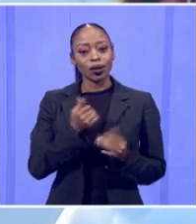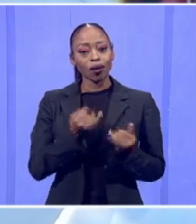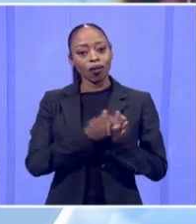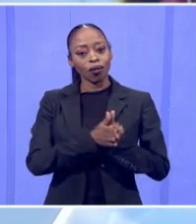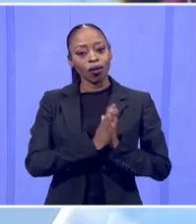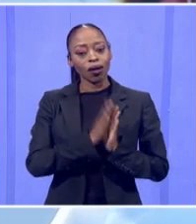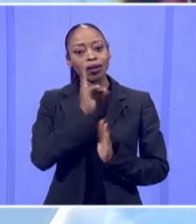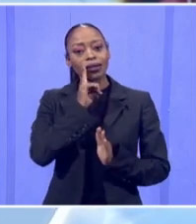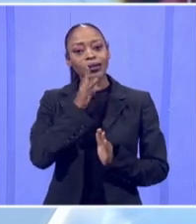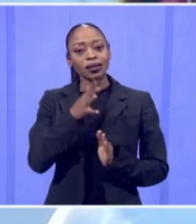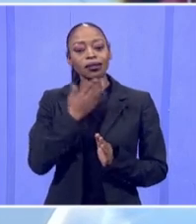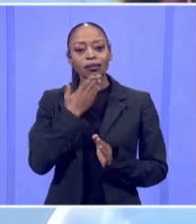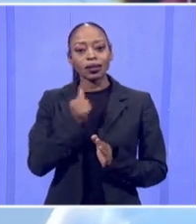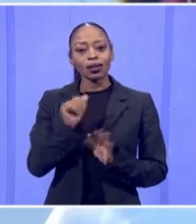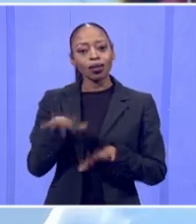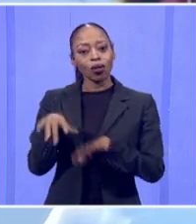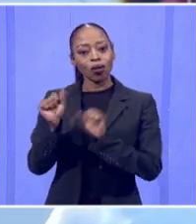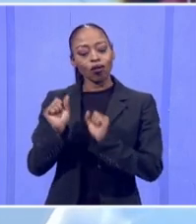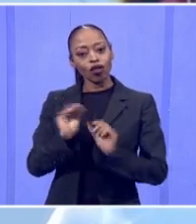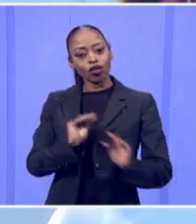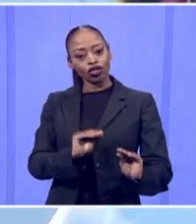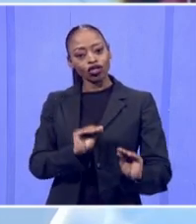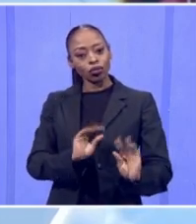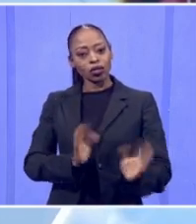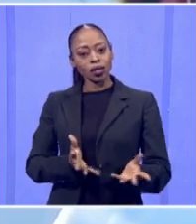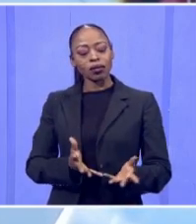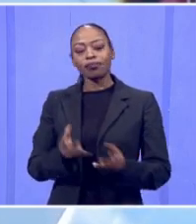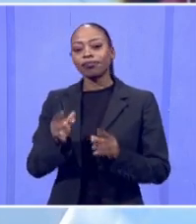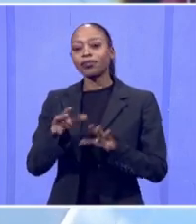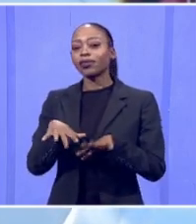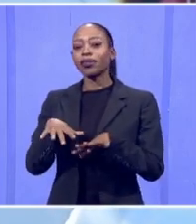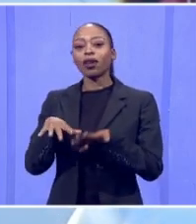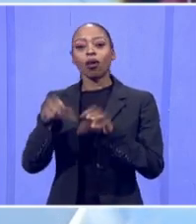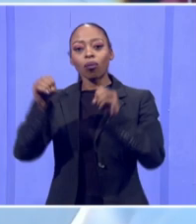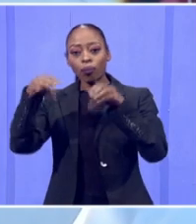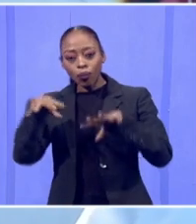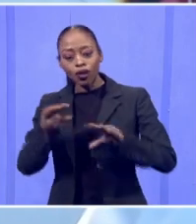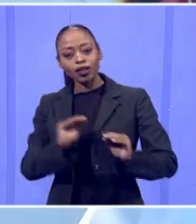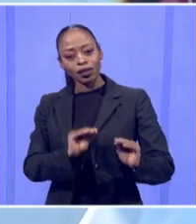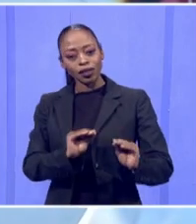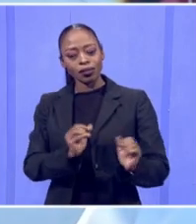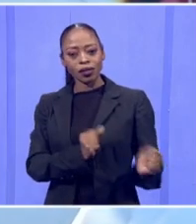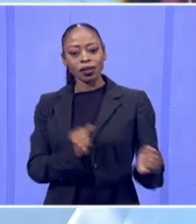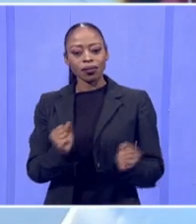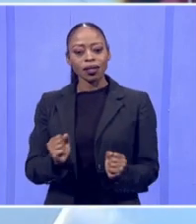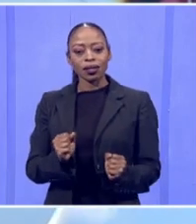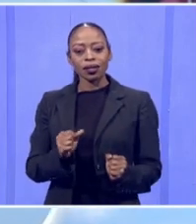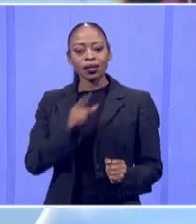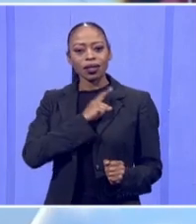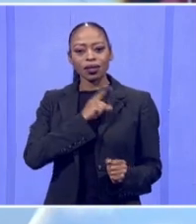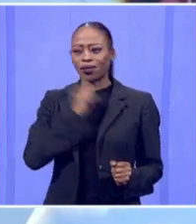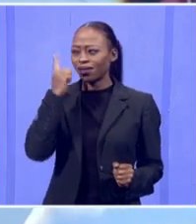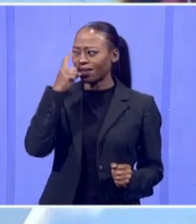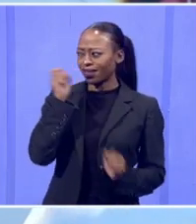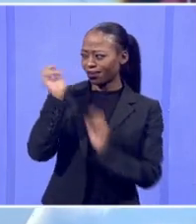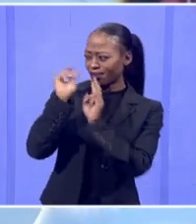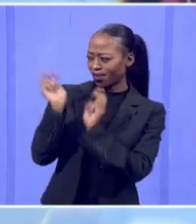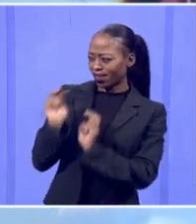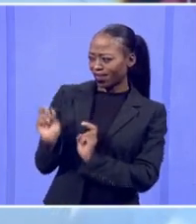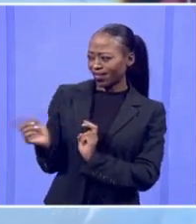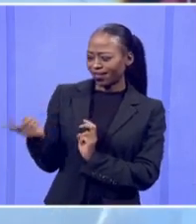wouldi. Kimis bane siyafundisa akwazi bane siyafunda because akho into singayenze. So that's why ngithi ngisuke nje ngibuze ngizwe akho into